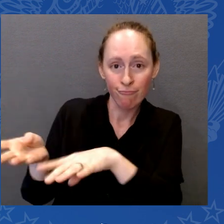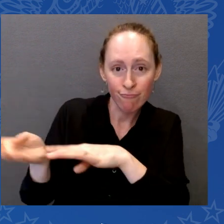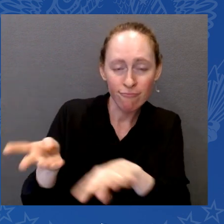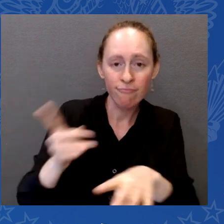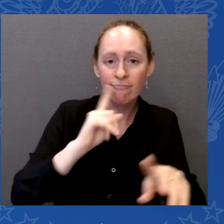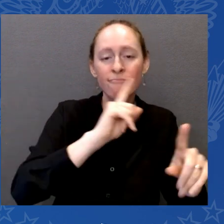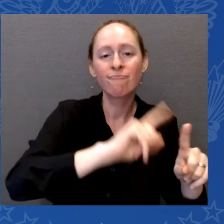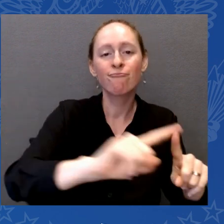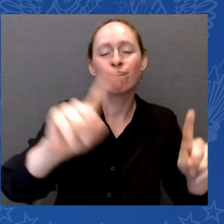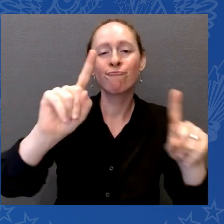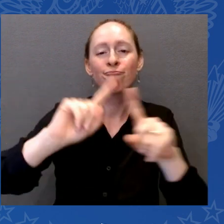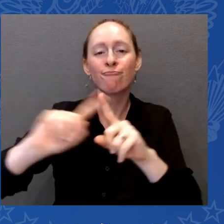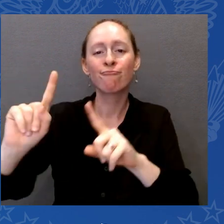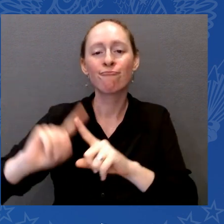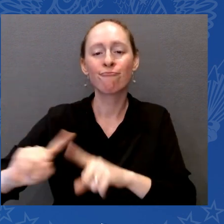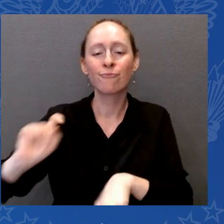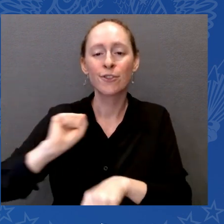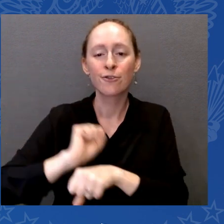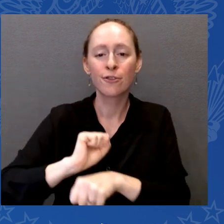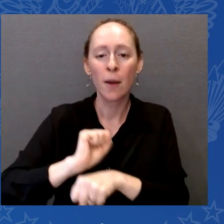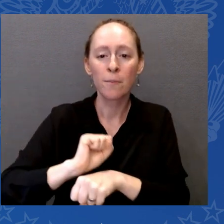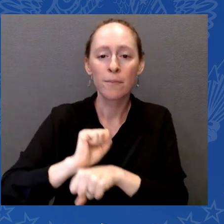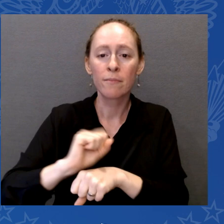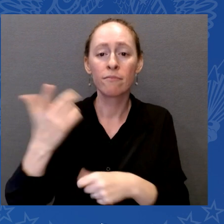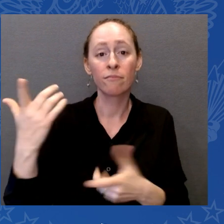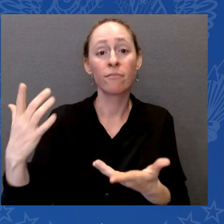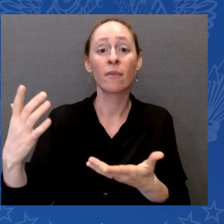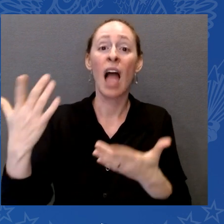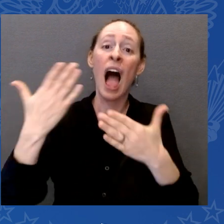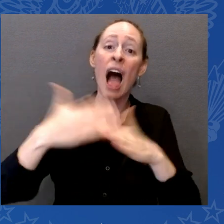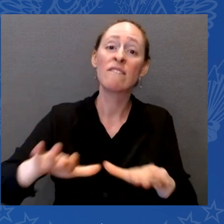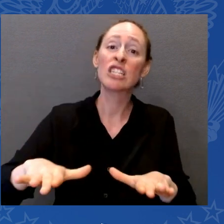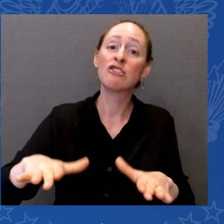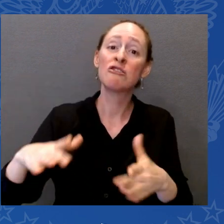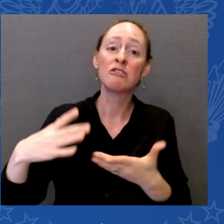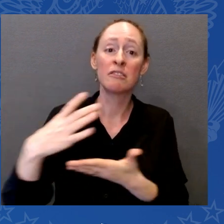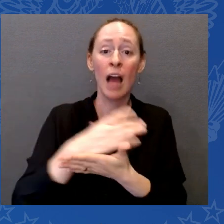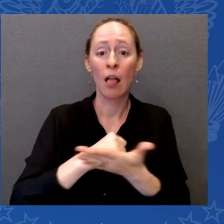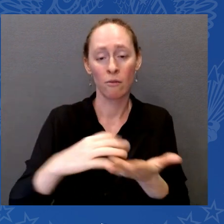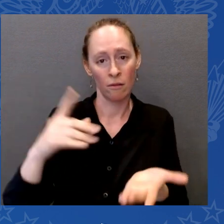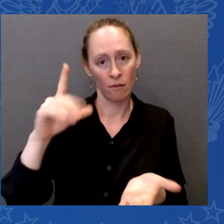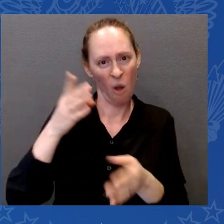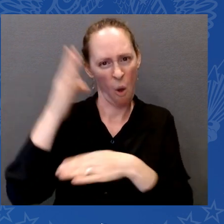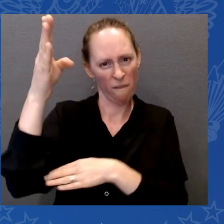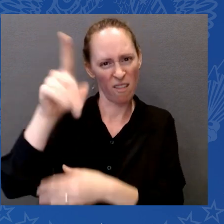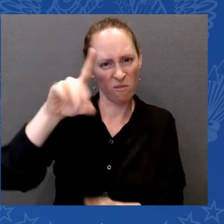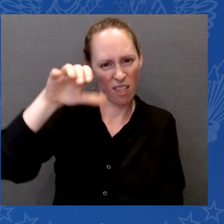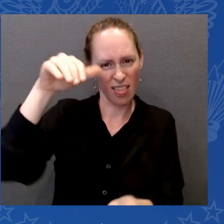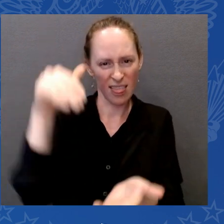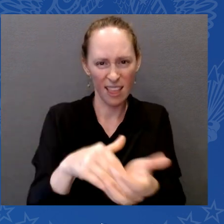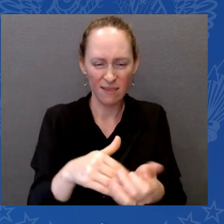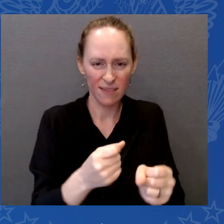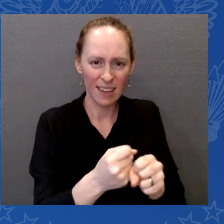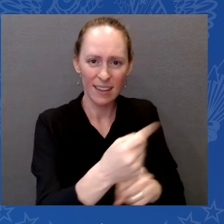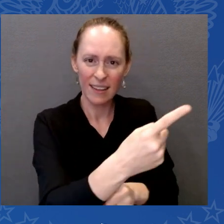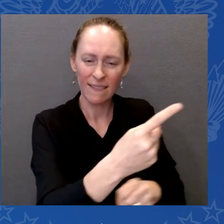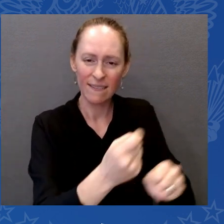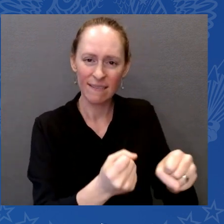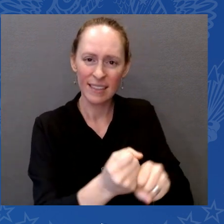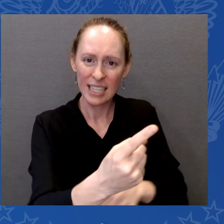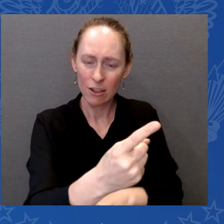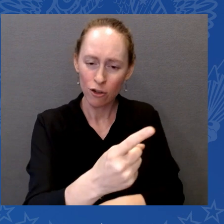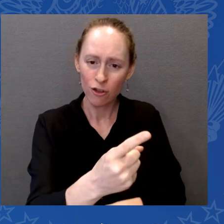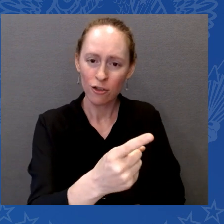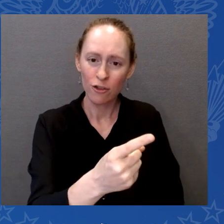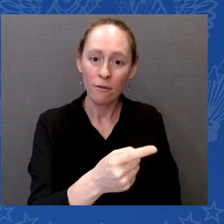$100,000 a year, and tens of thousands more jobs across the supply chain. 20 unions working together